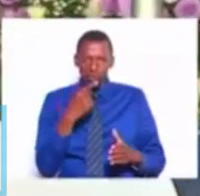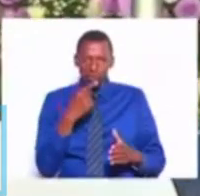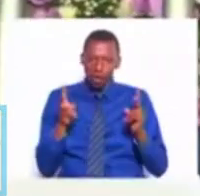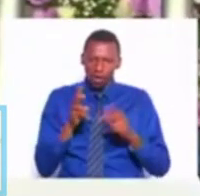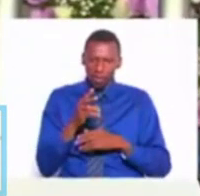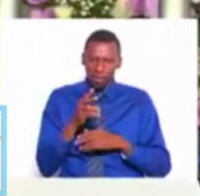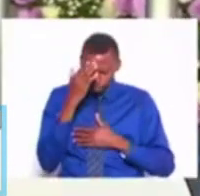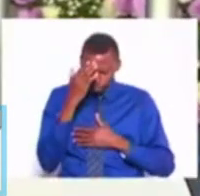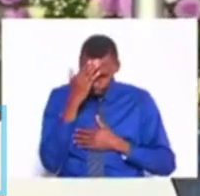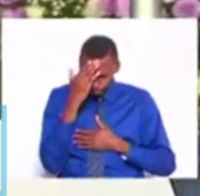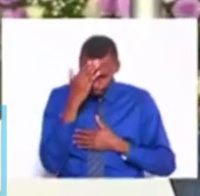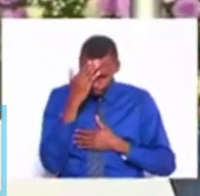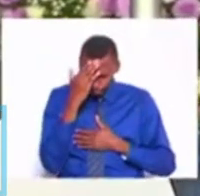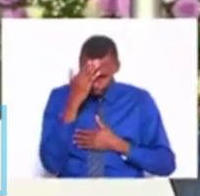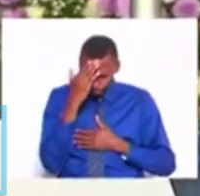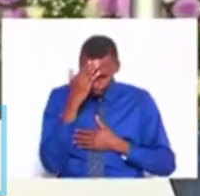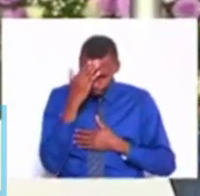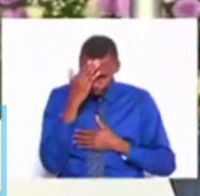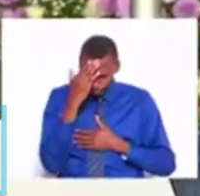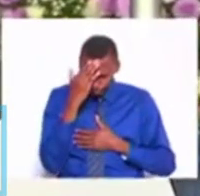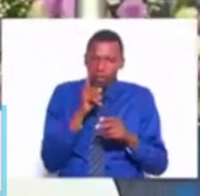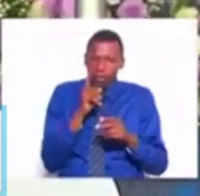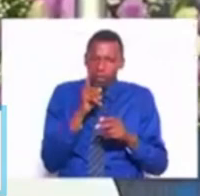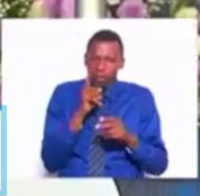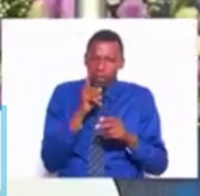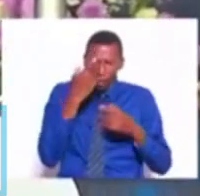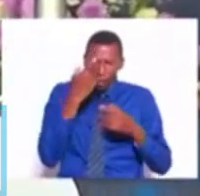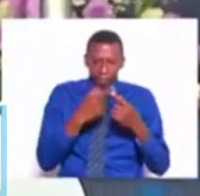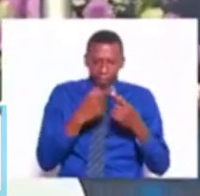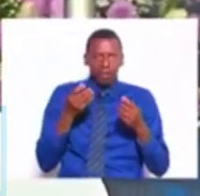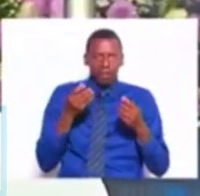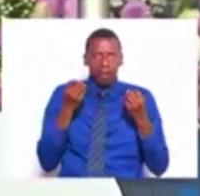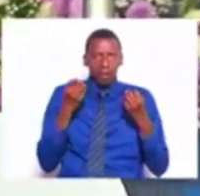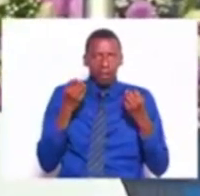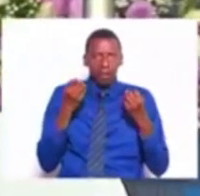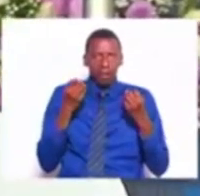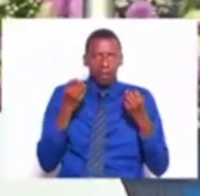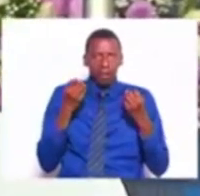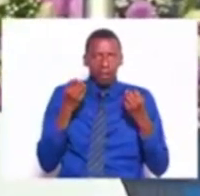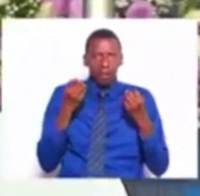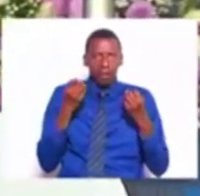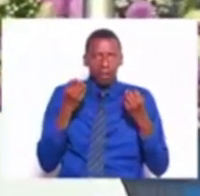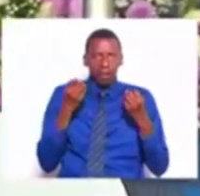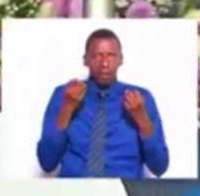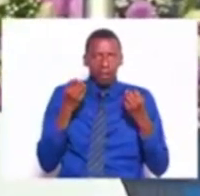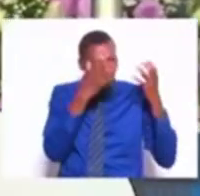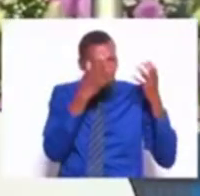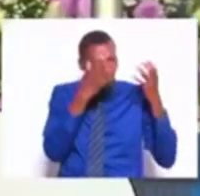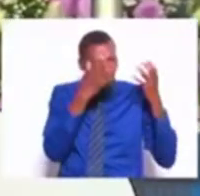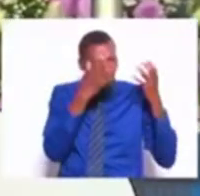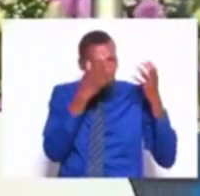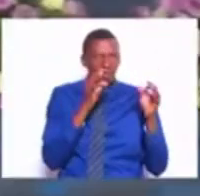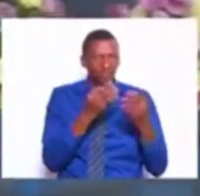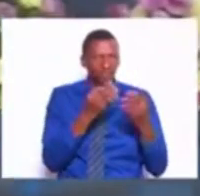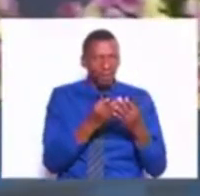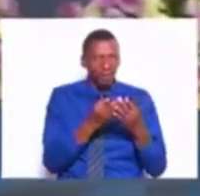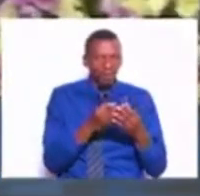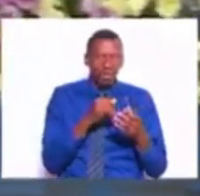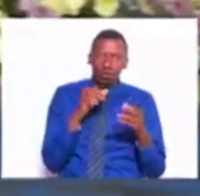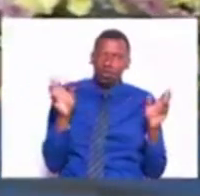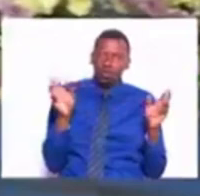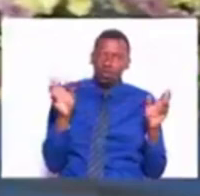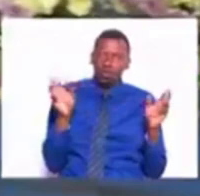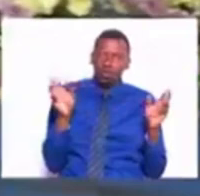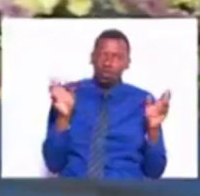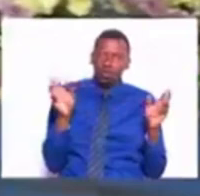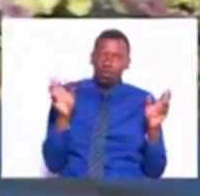polite, is not very polite, but maybe has been criticized so hard in the family, so they are not ready to open up. When